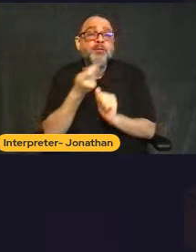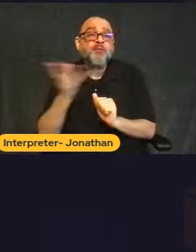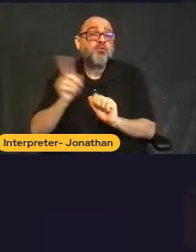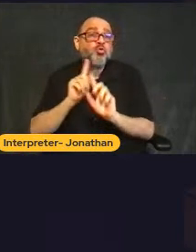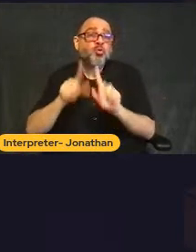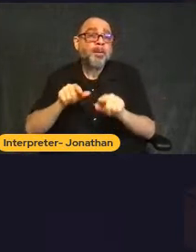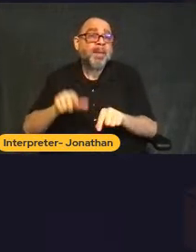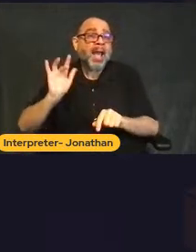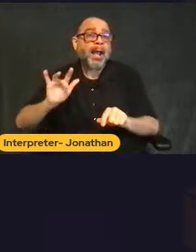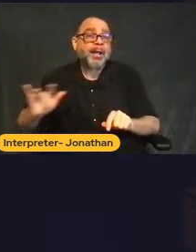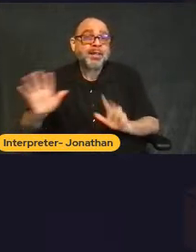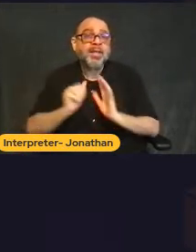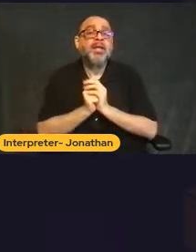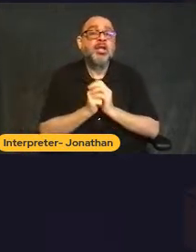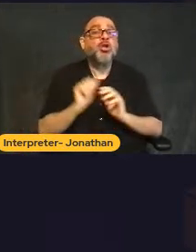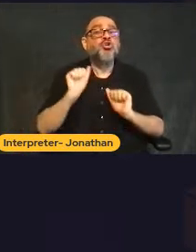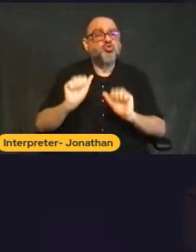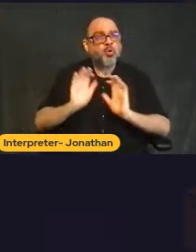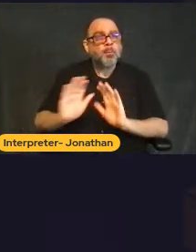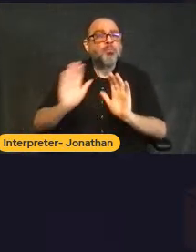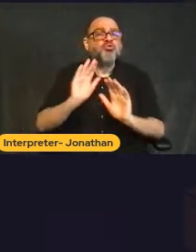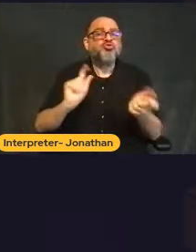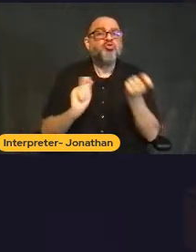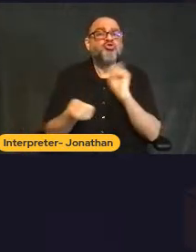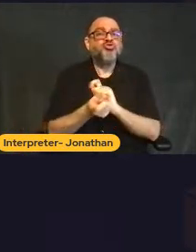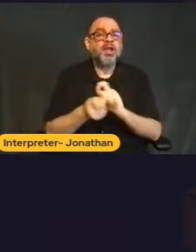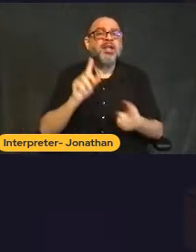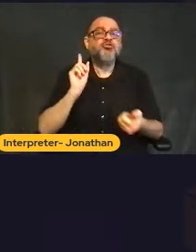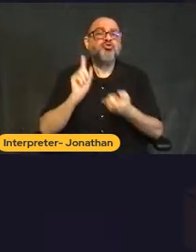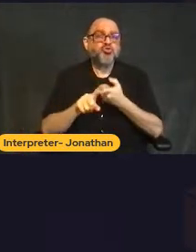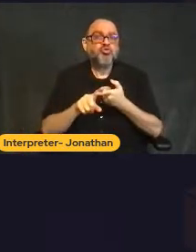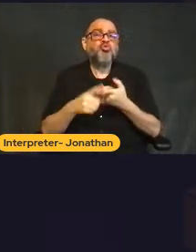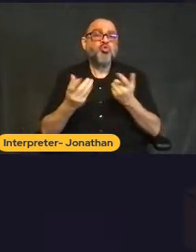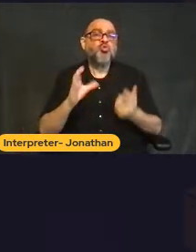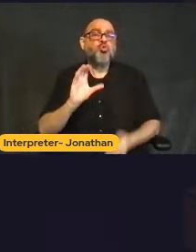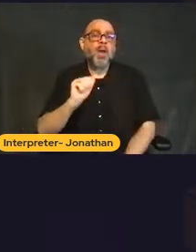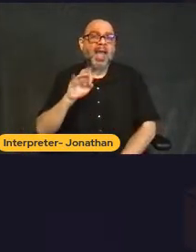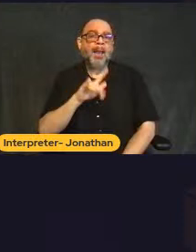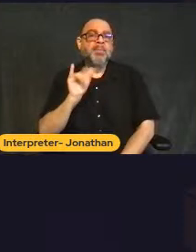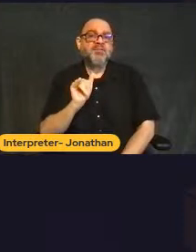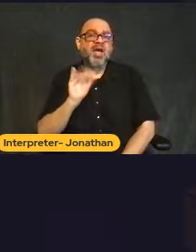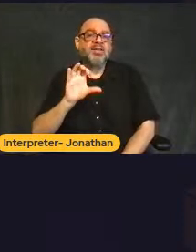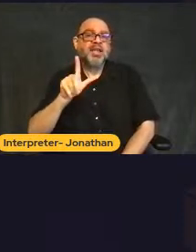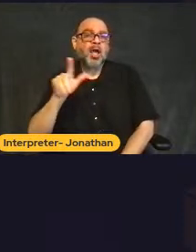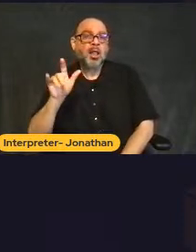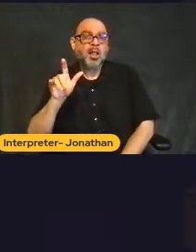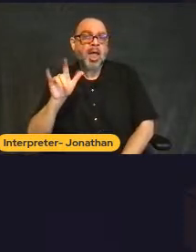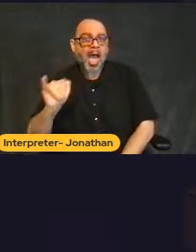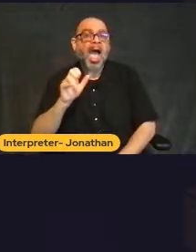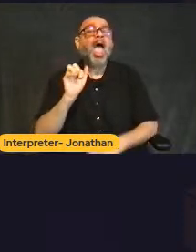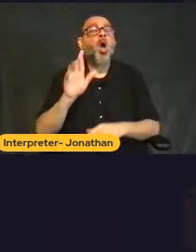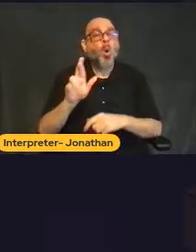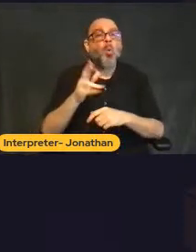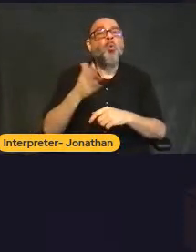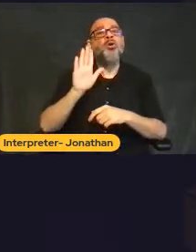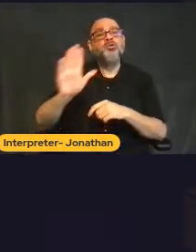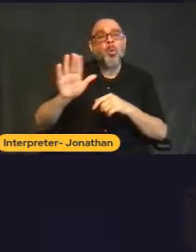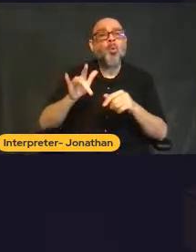You can push changes to version control all through Amplify CLI. You can configure your